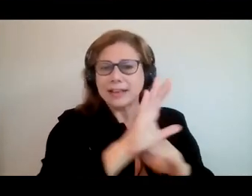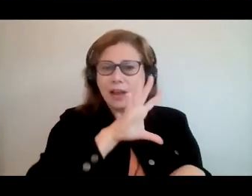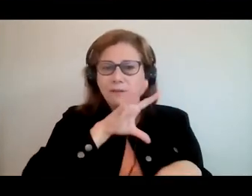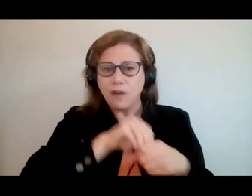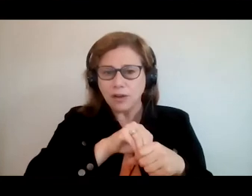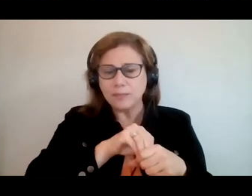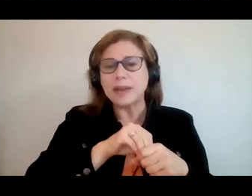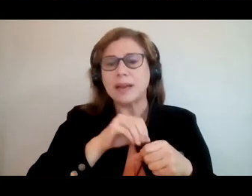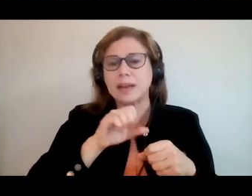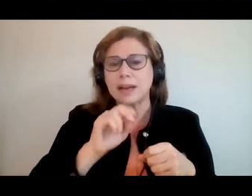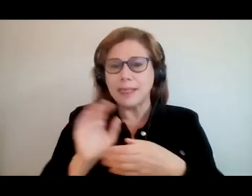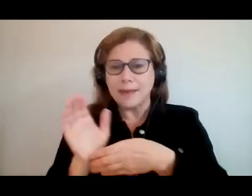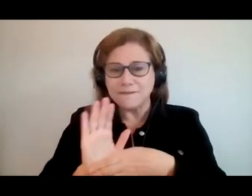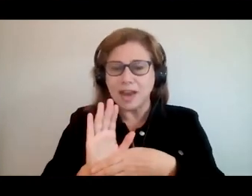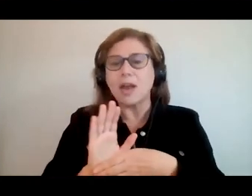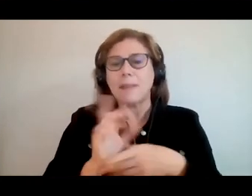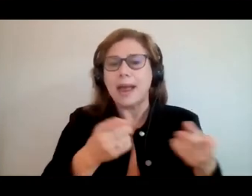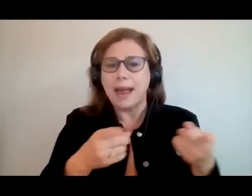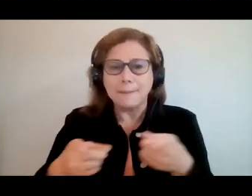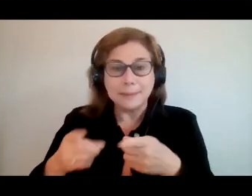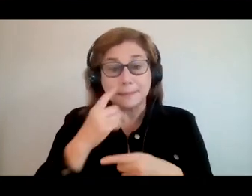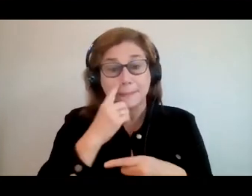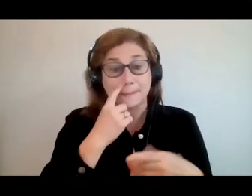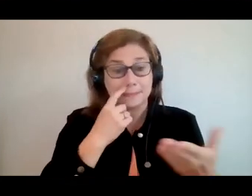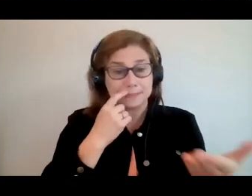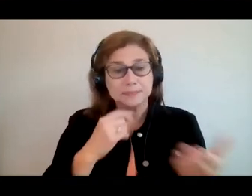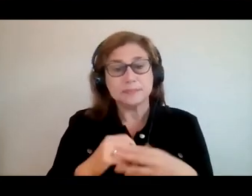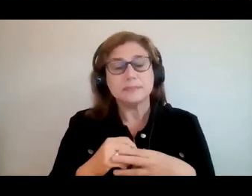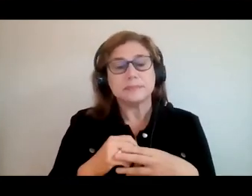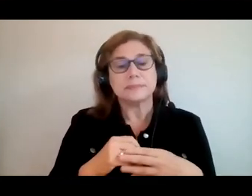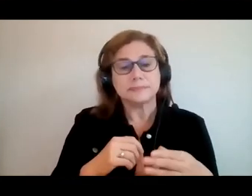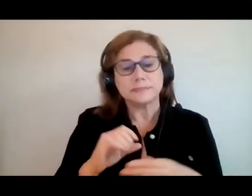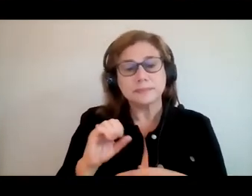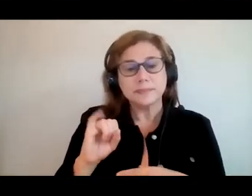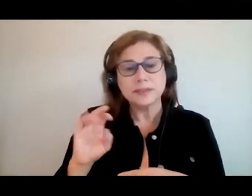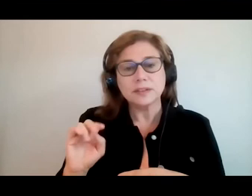his inclusion in the film evolve? Mm-hmm. He was,